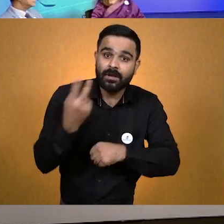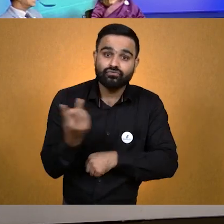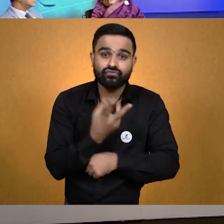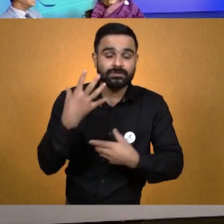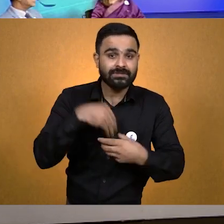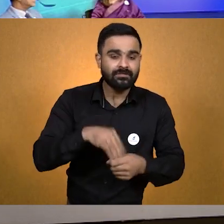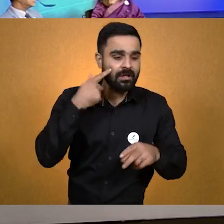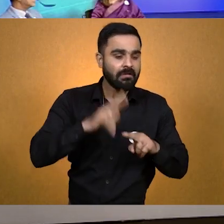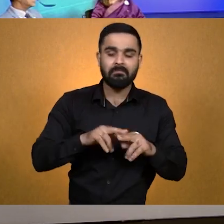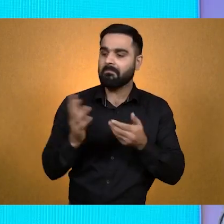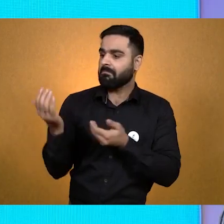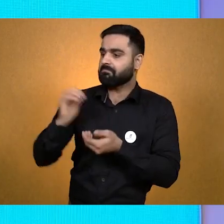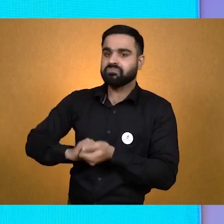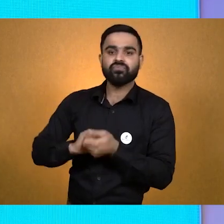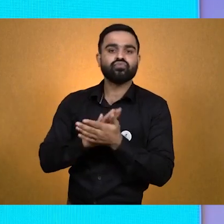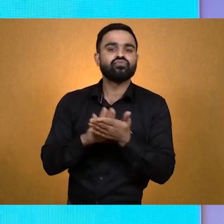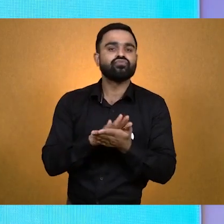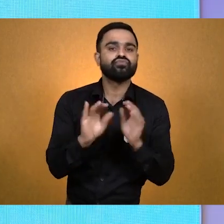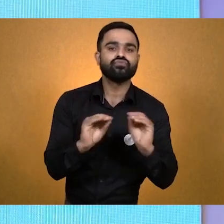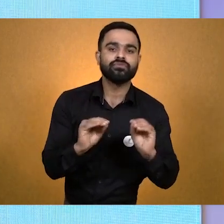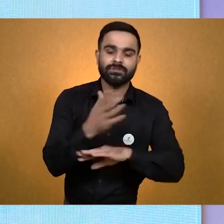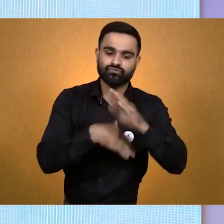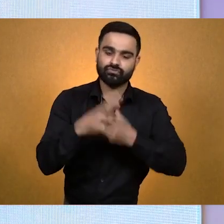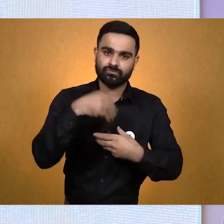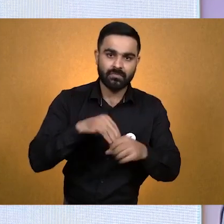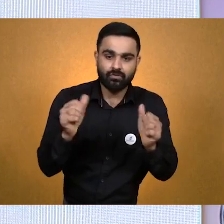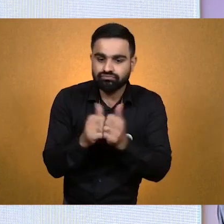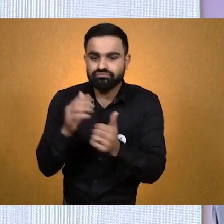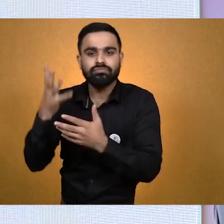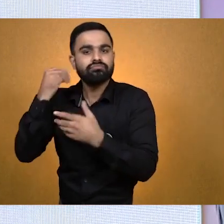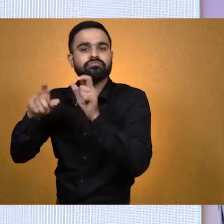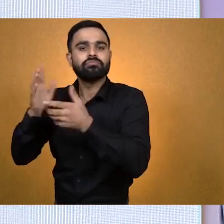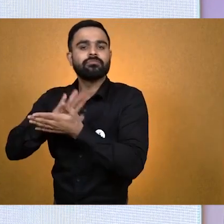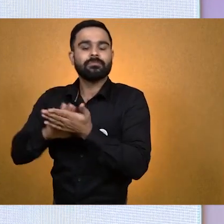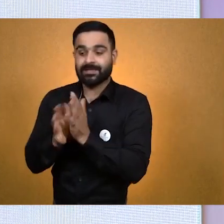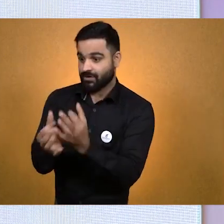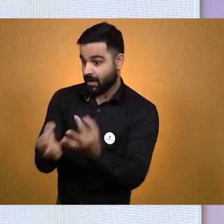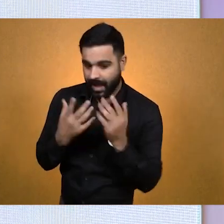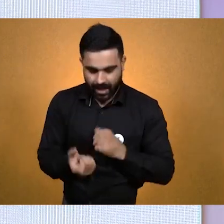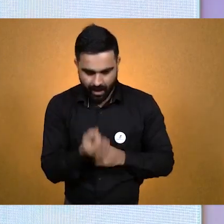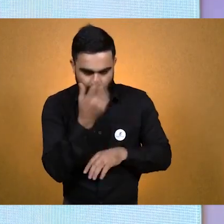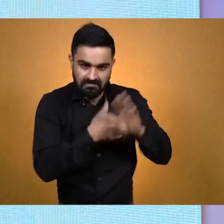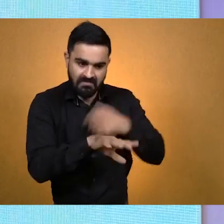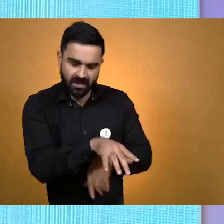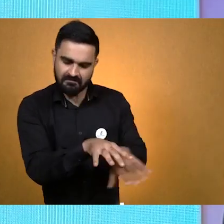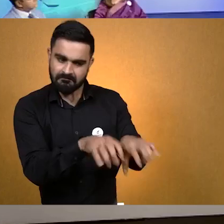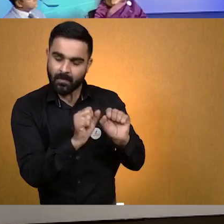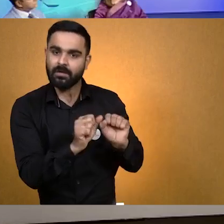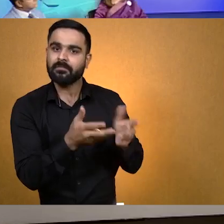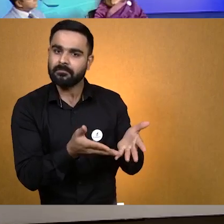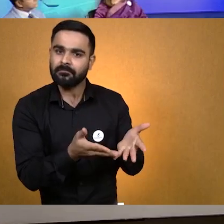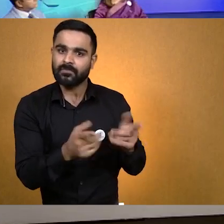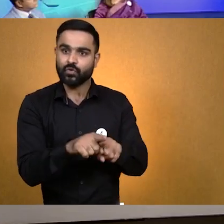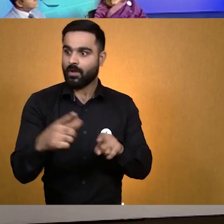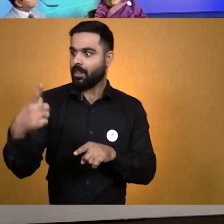not play and engage with children with disabilities, their abilities to understand,